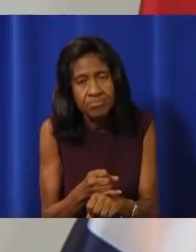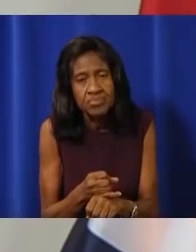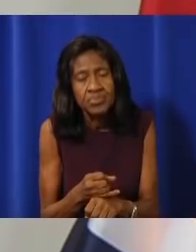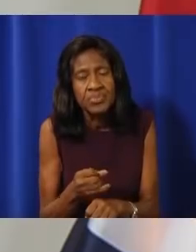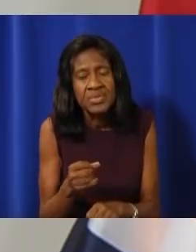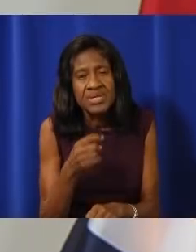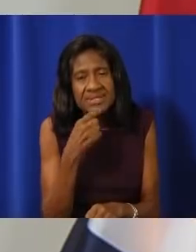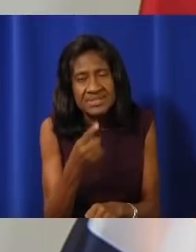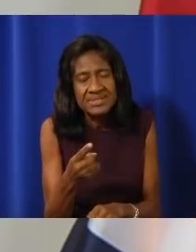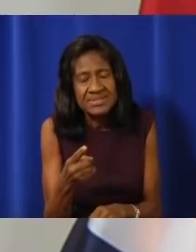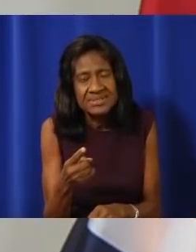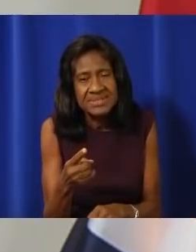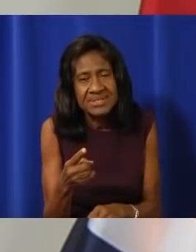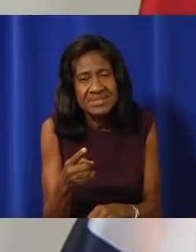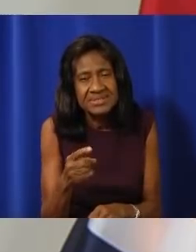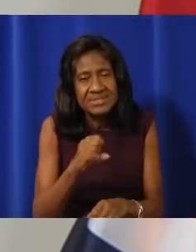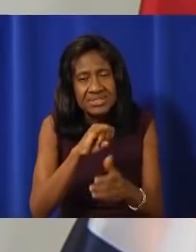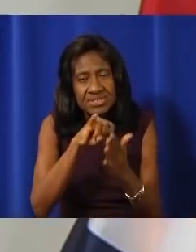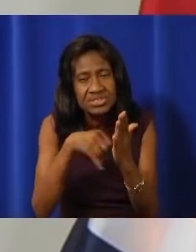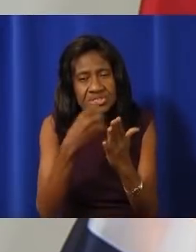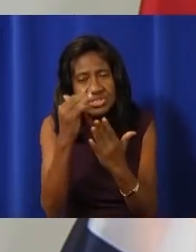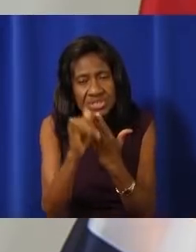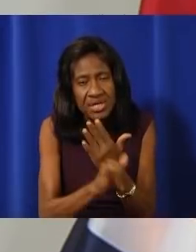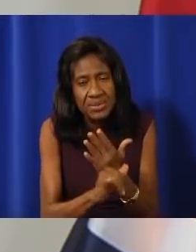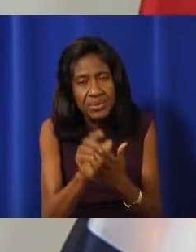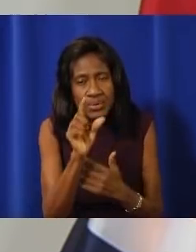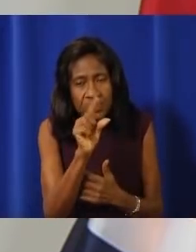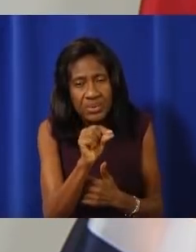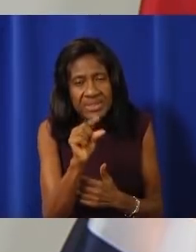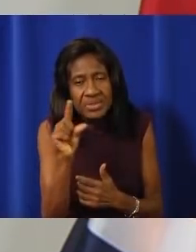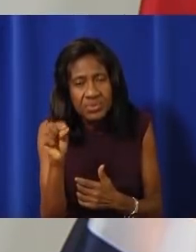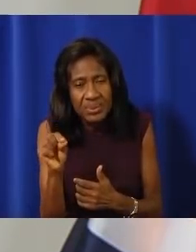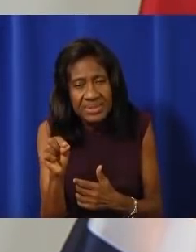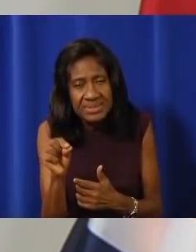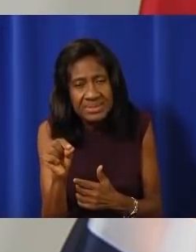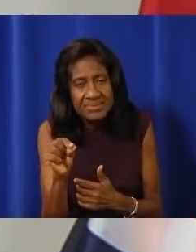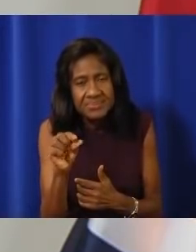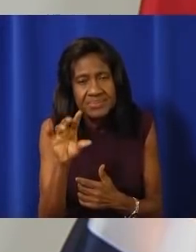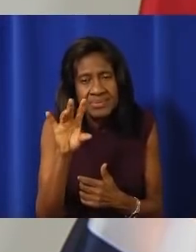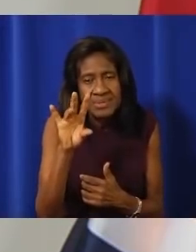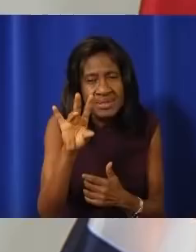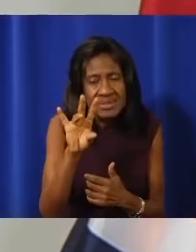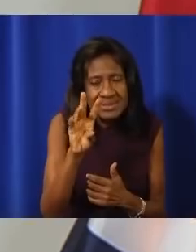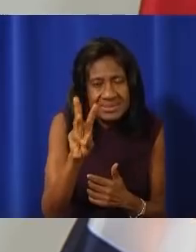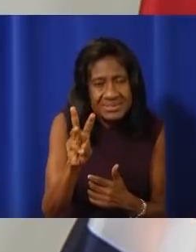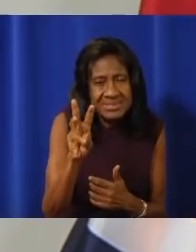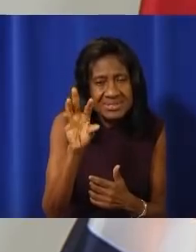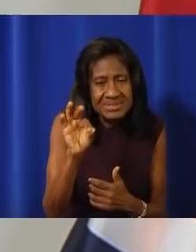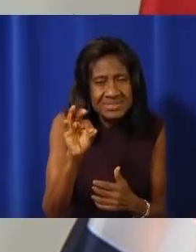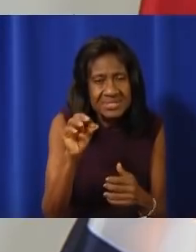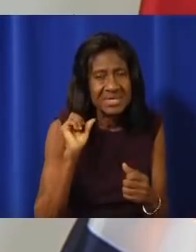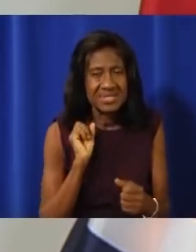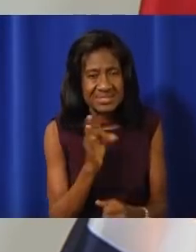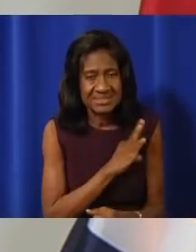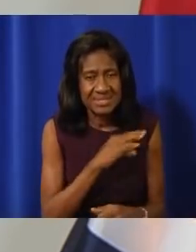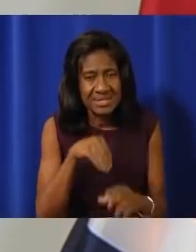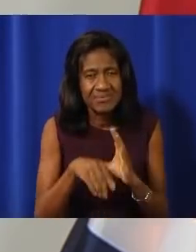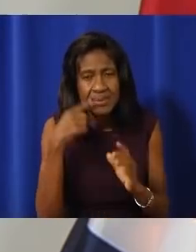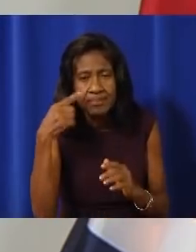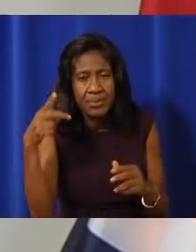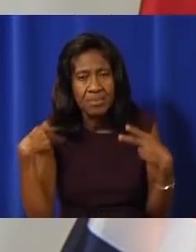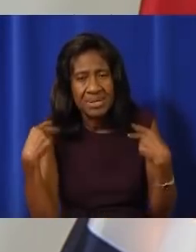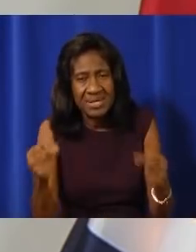some information, January of 2020, there were 69 staff in the public health department.